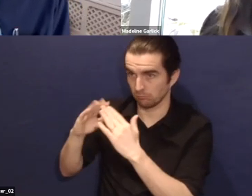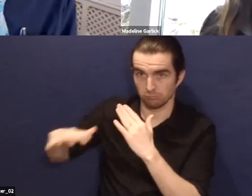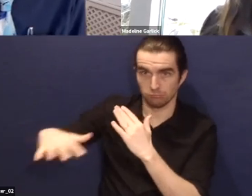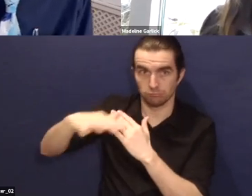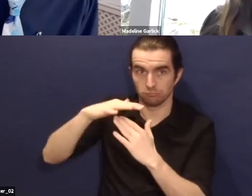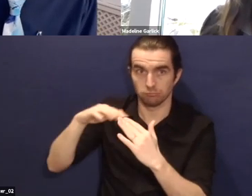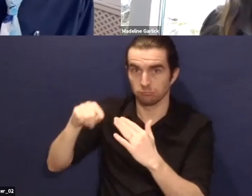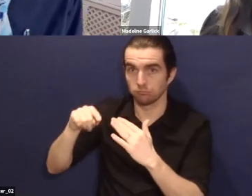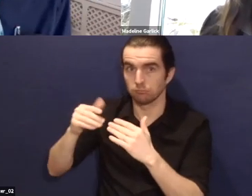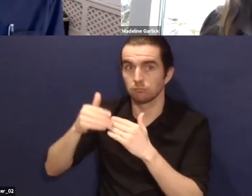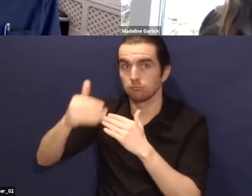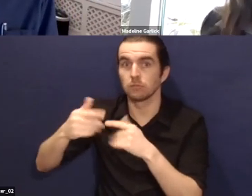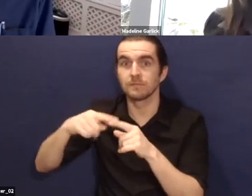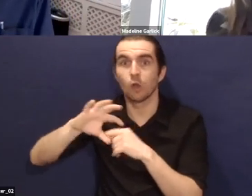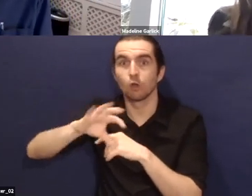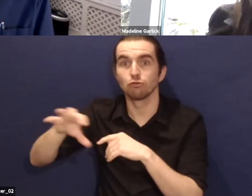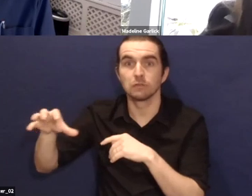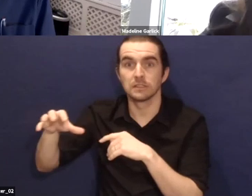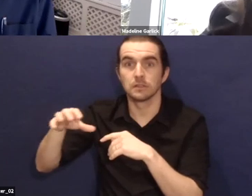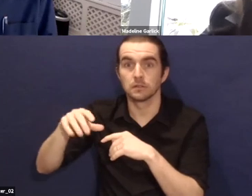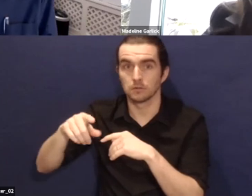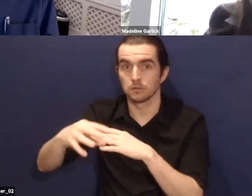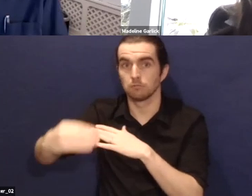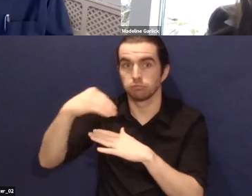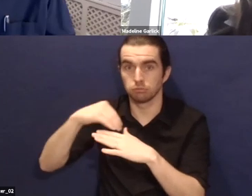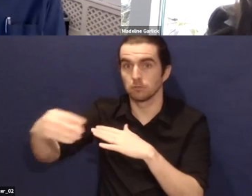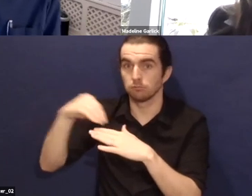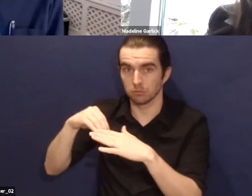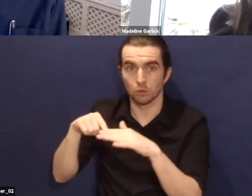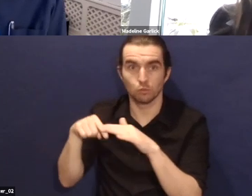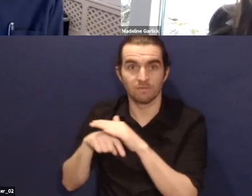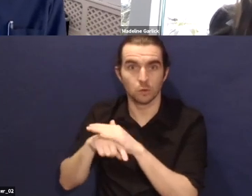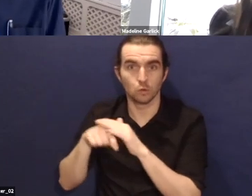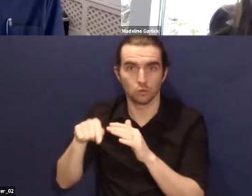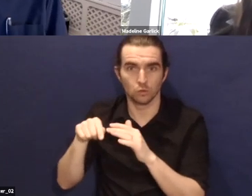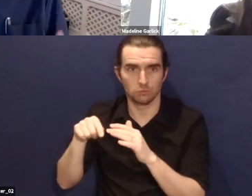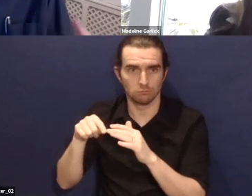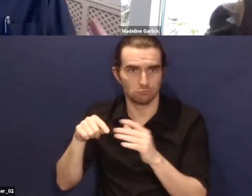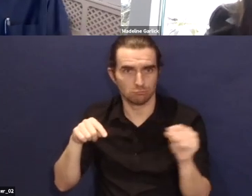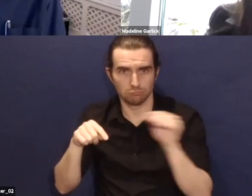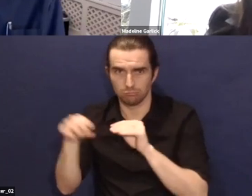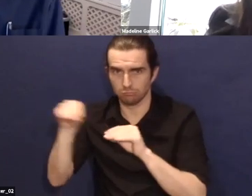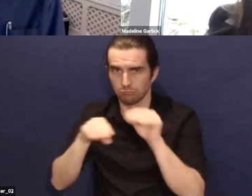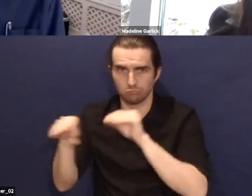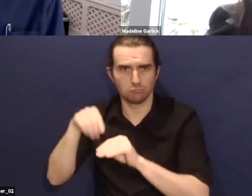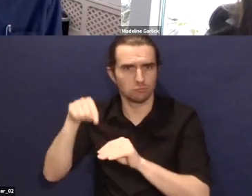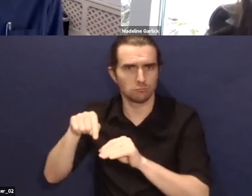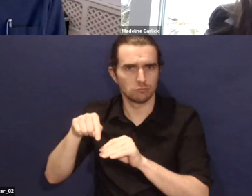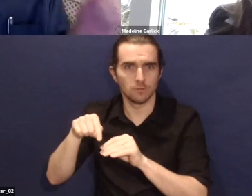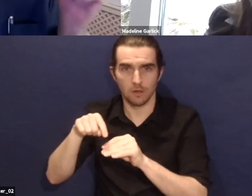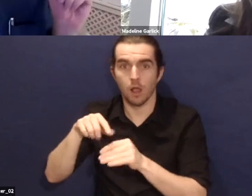on, access to clean water, all these issues that COVID-19 has obviously affected as